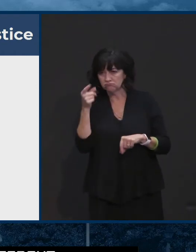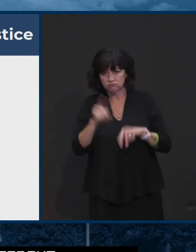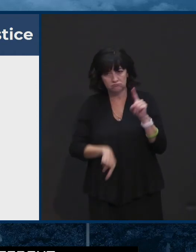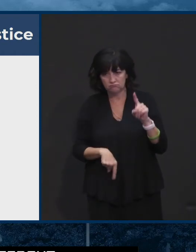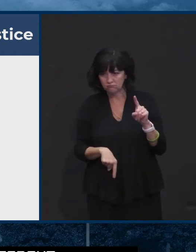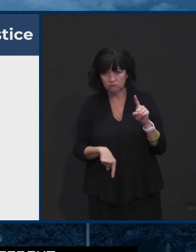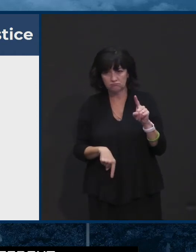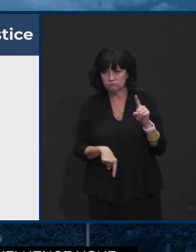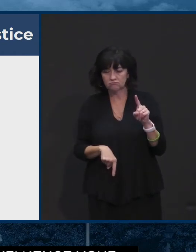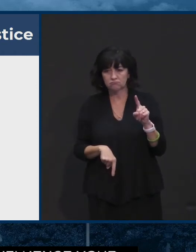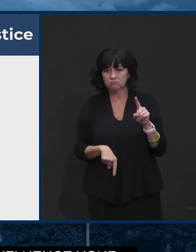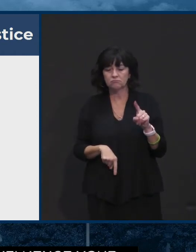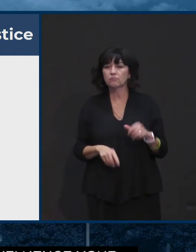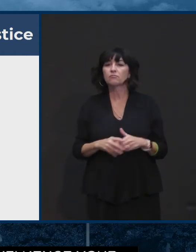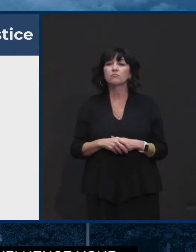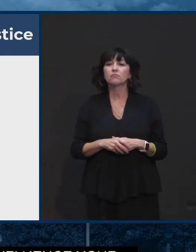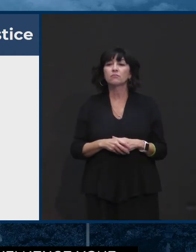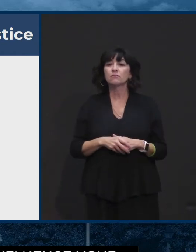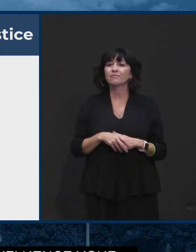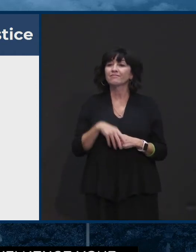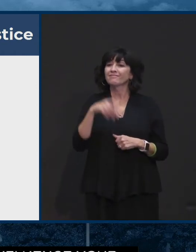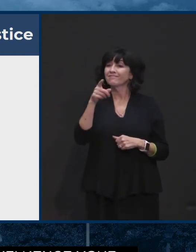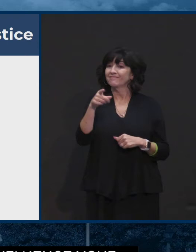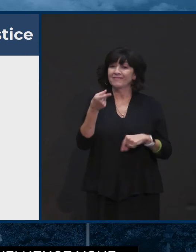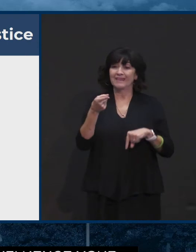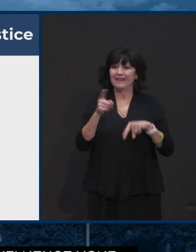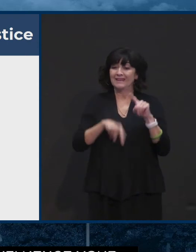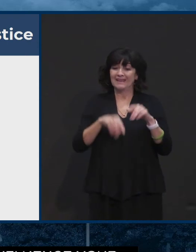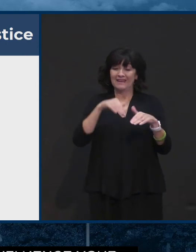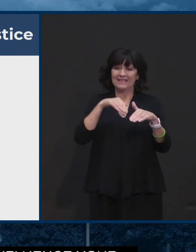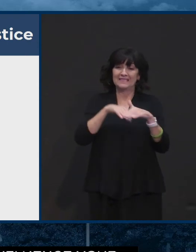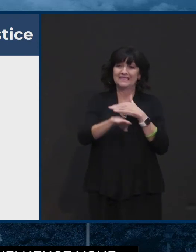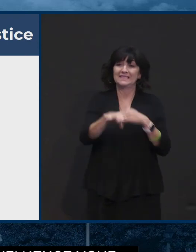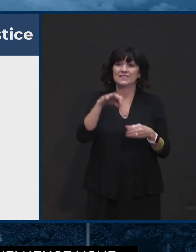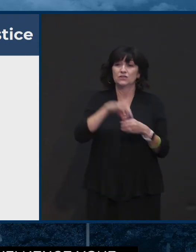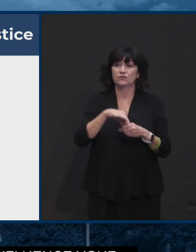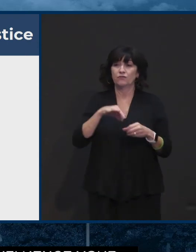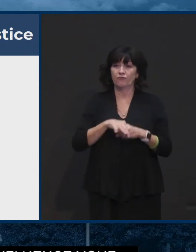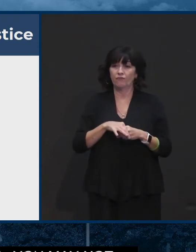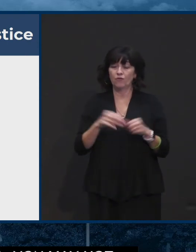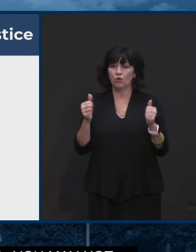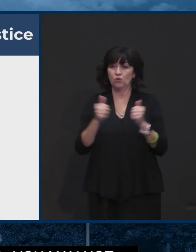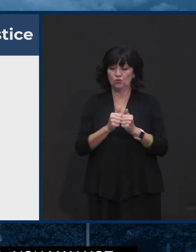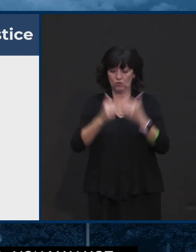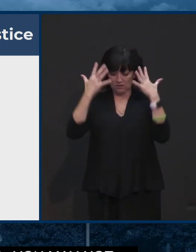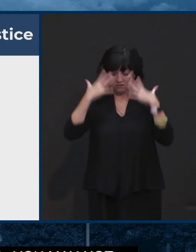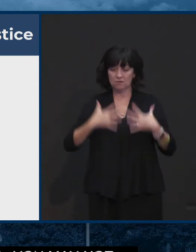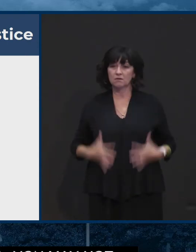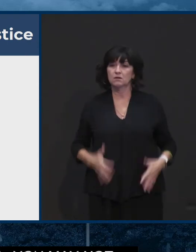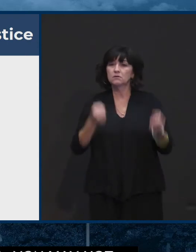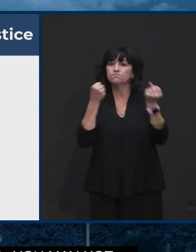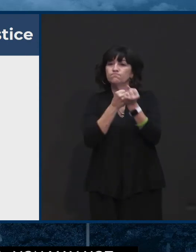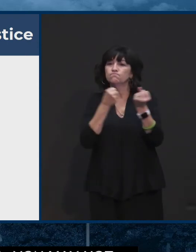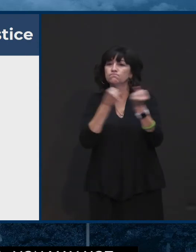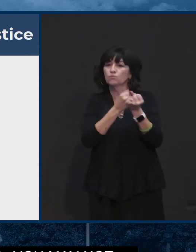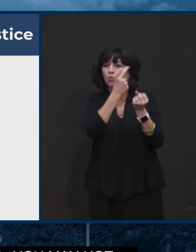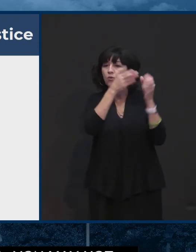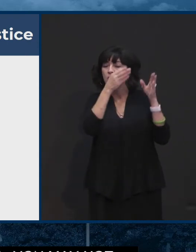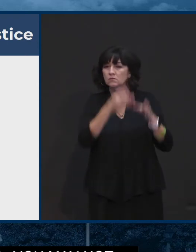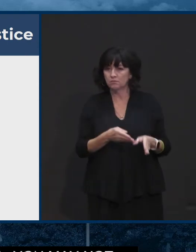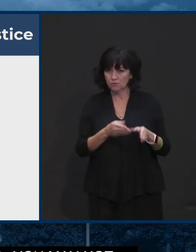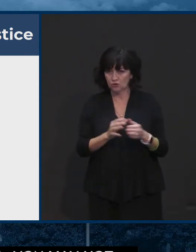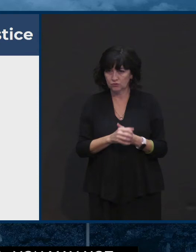not enter polls wearing campaign memorabilia, but you may enter voting rooms wearing T-shirts or slogans